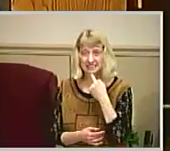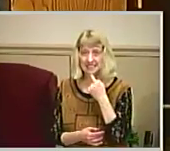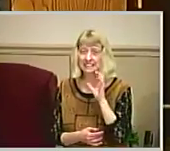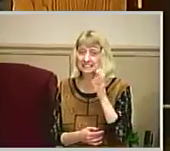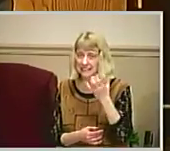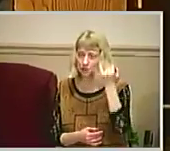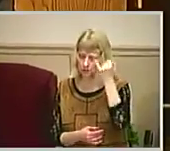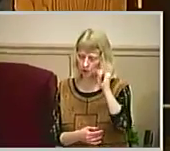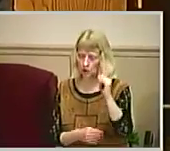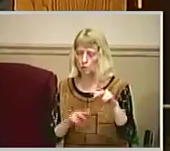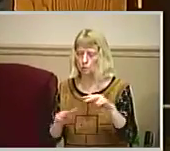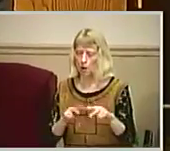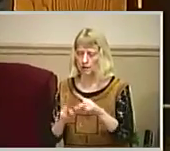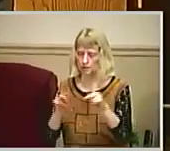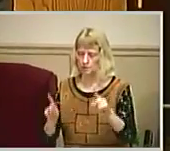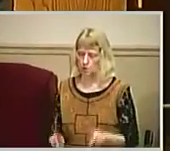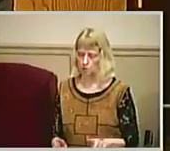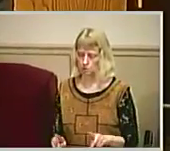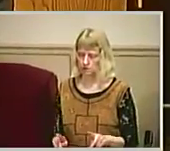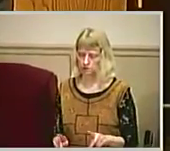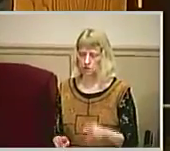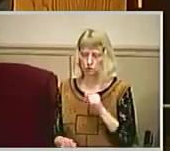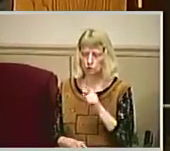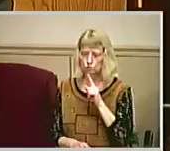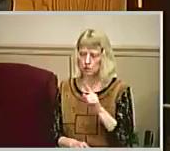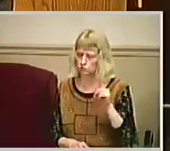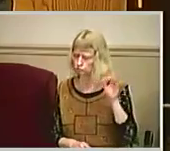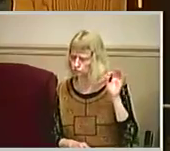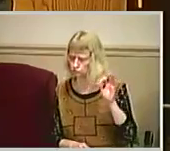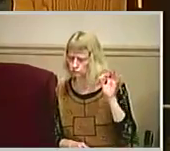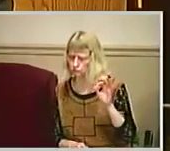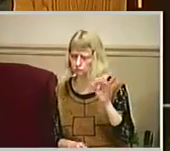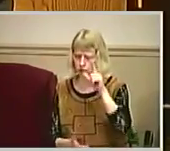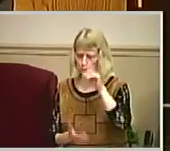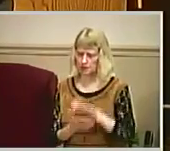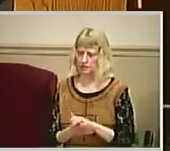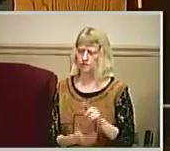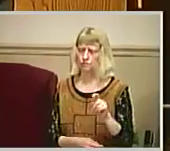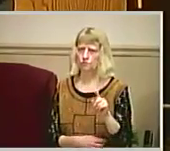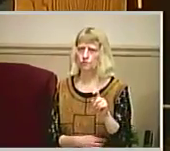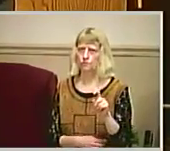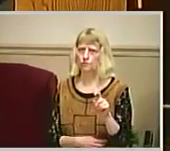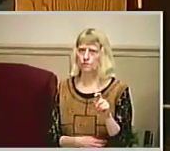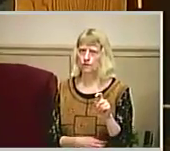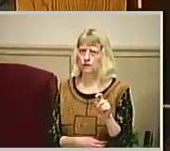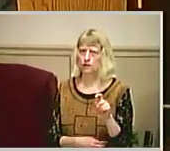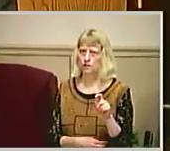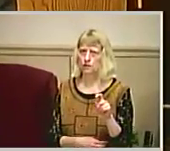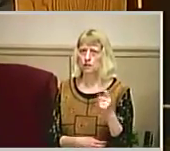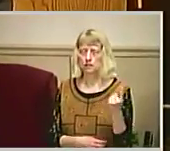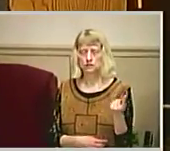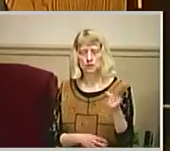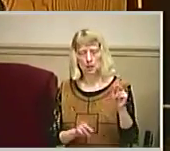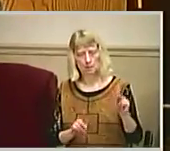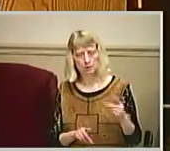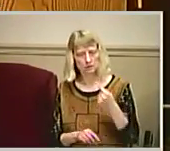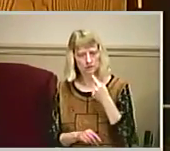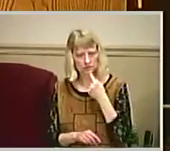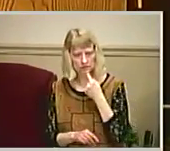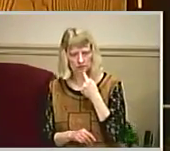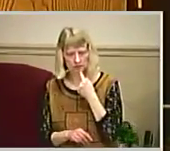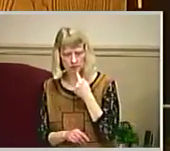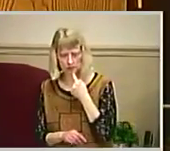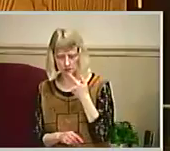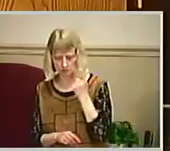when you walk in the pulpits, you don't really preach hard what you believe? Somebody said to him, well, it's the